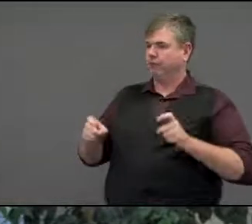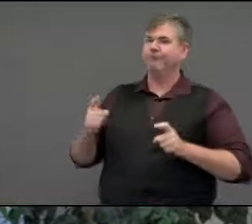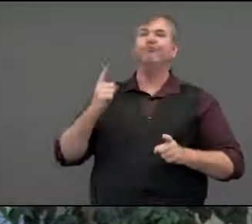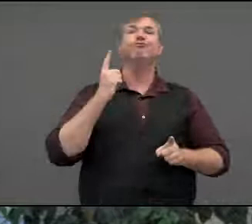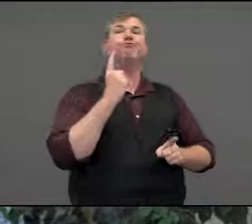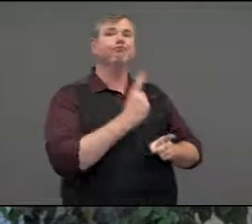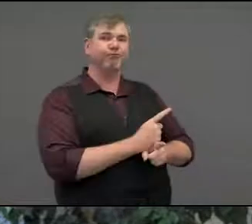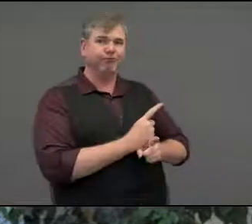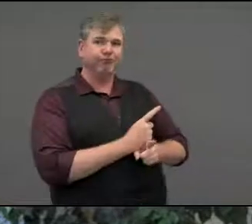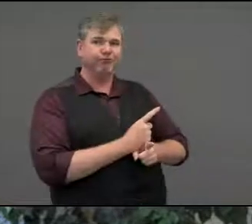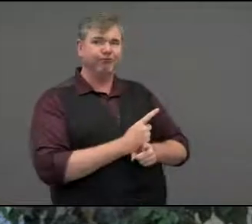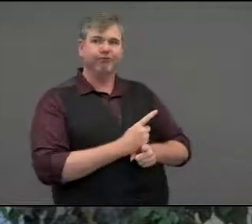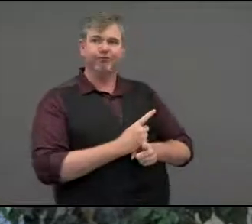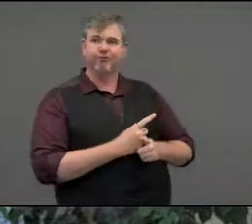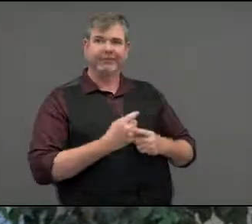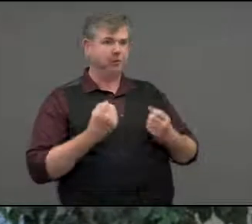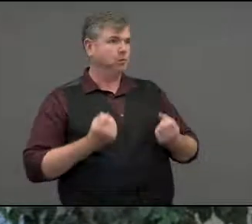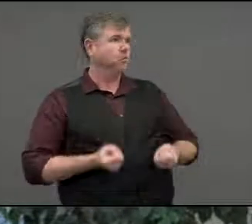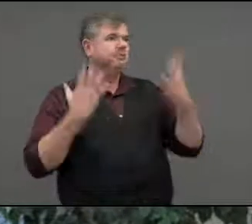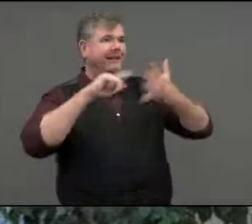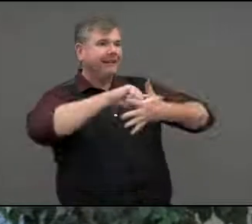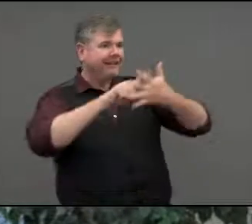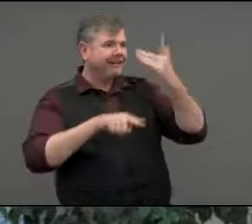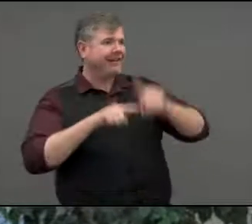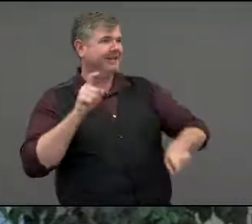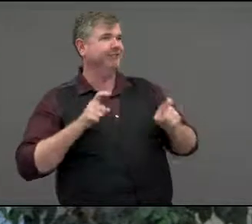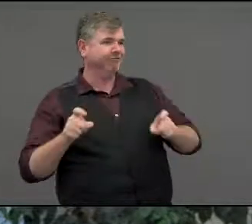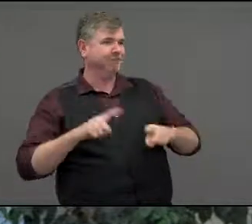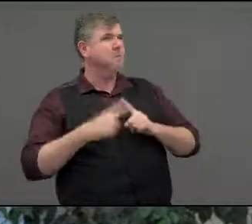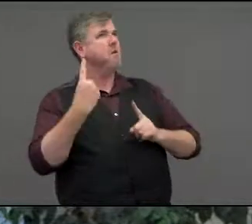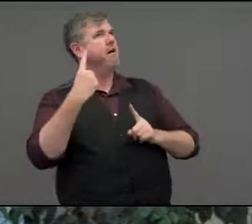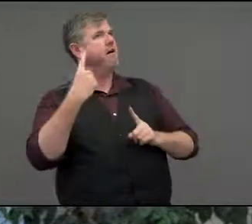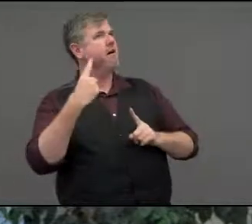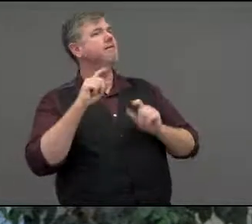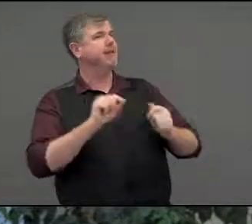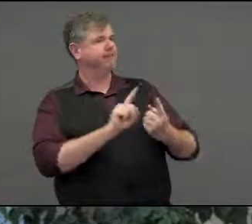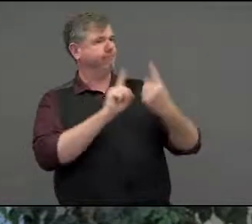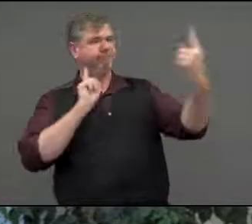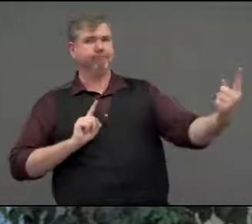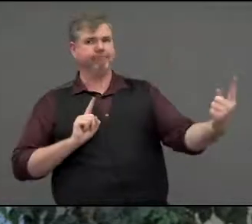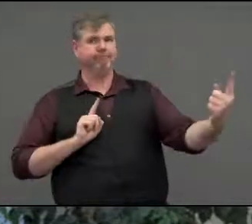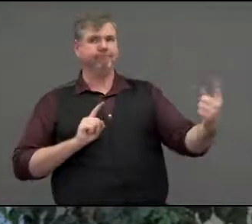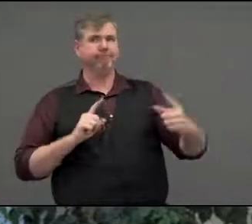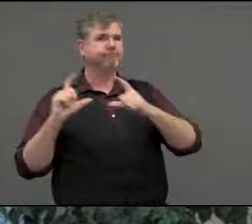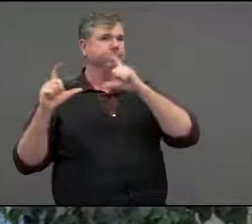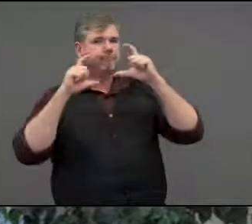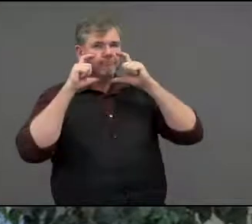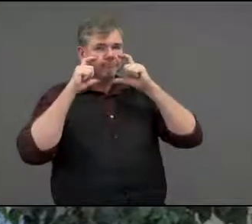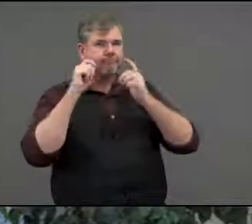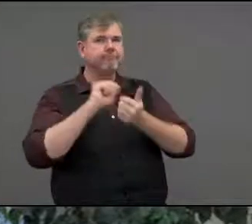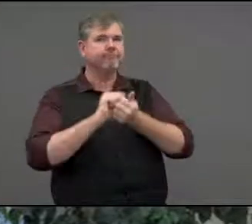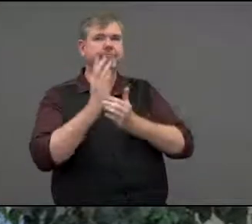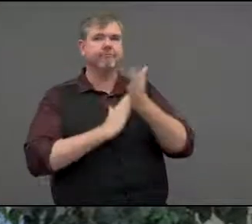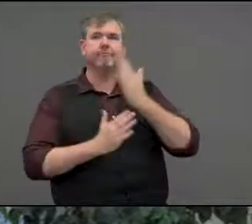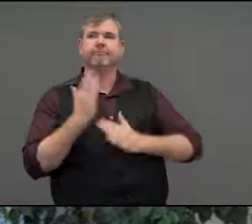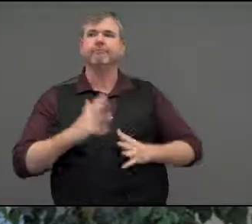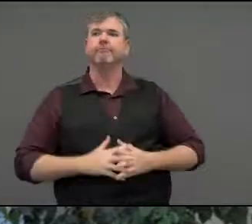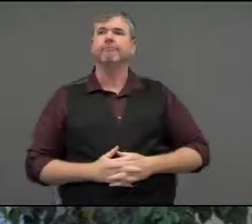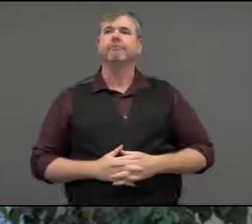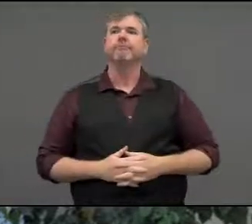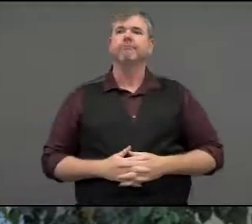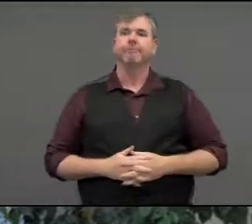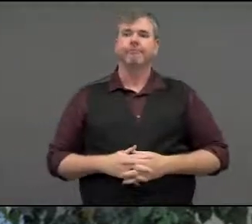frustrating. So one last question here. Does the county process unemployment benefits?